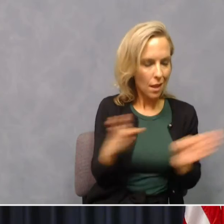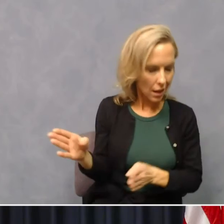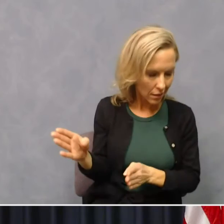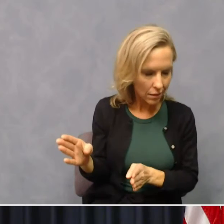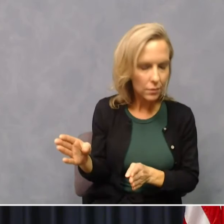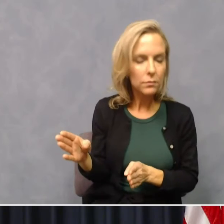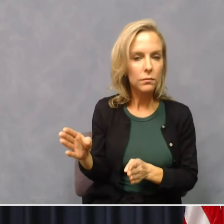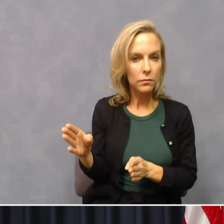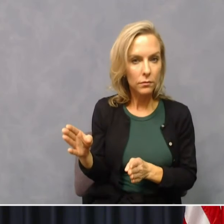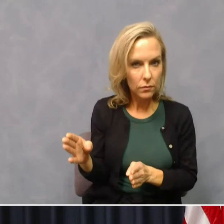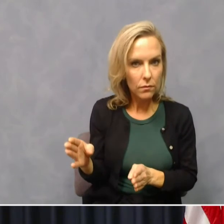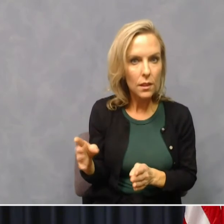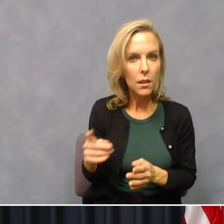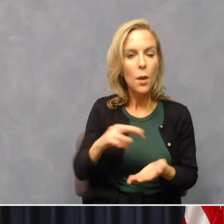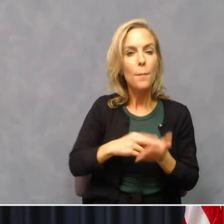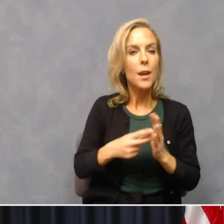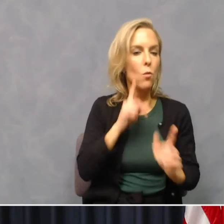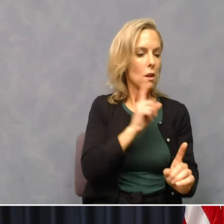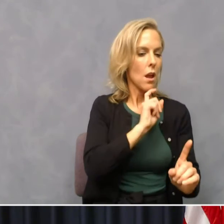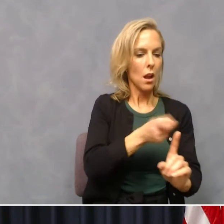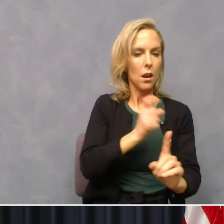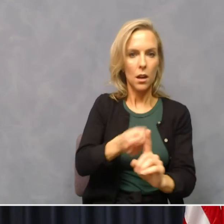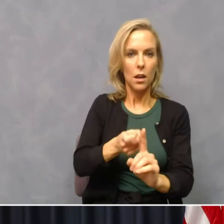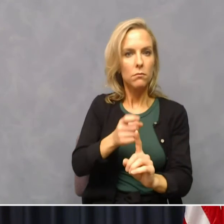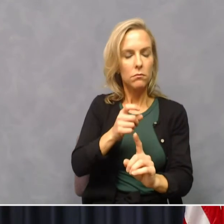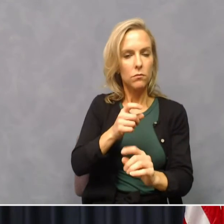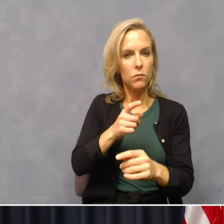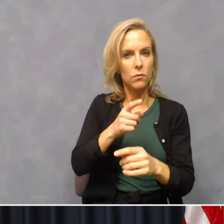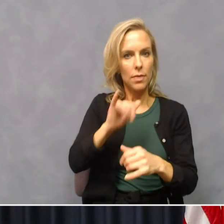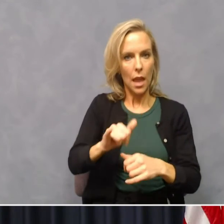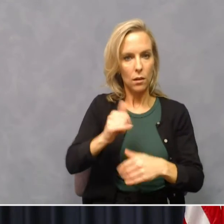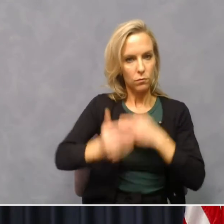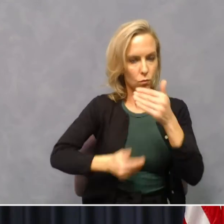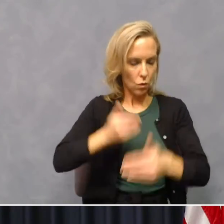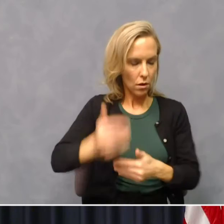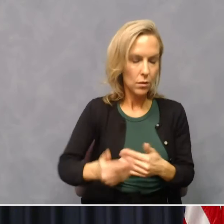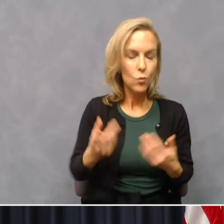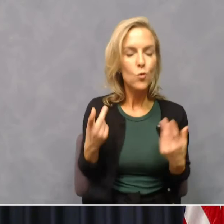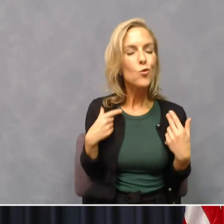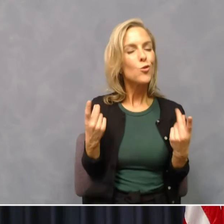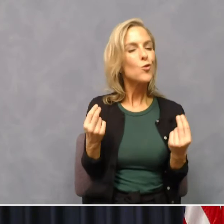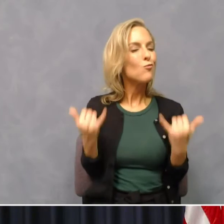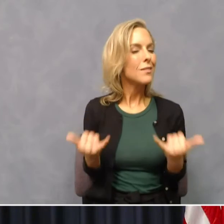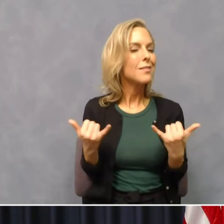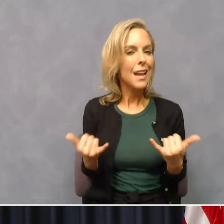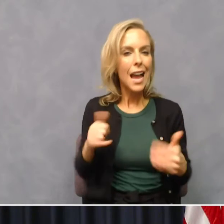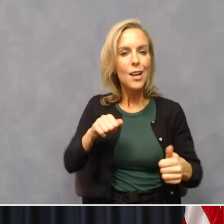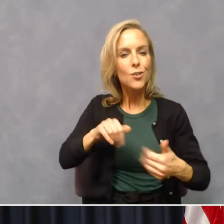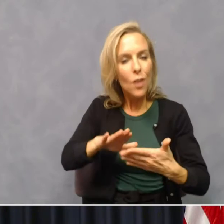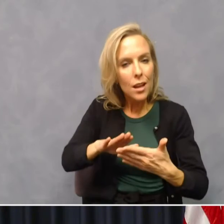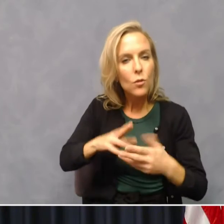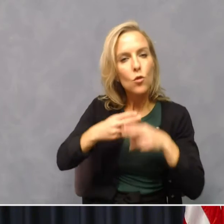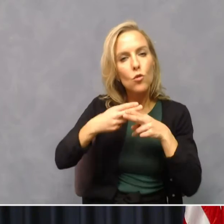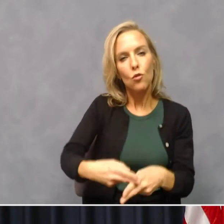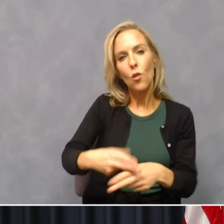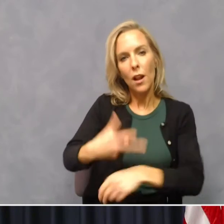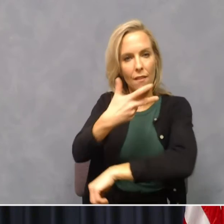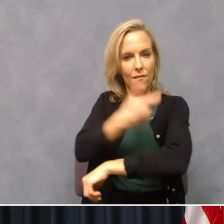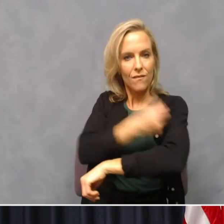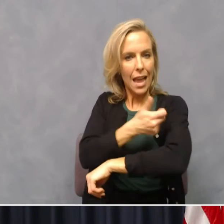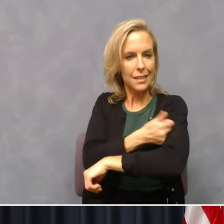and be allocated in that way. What we're having to do right now is address what's called vaccine